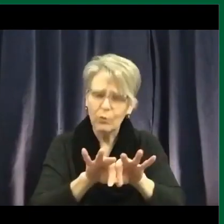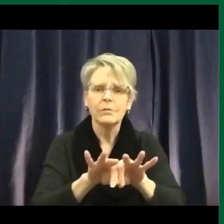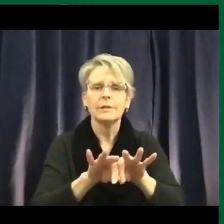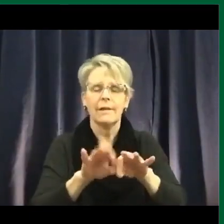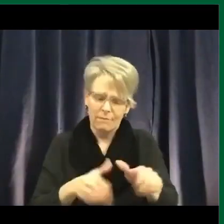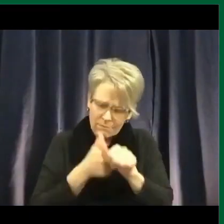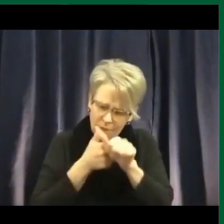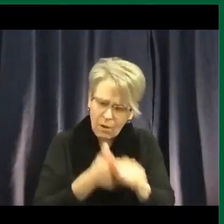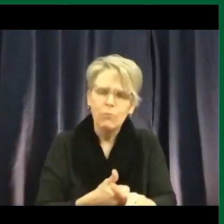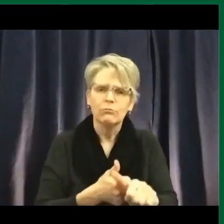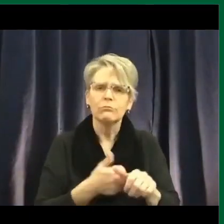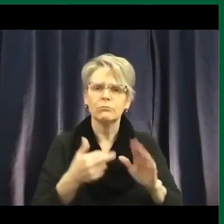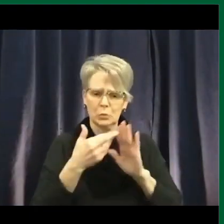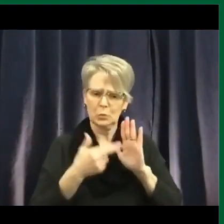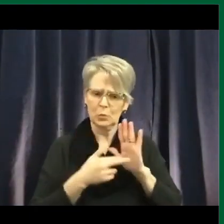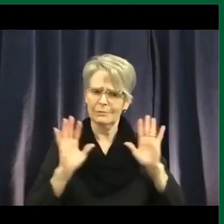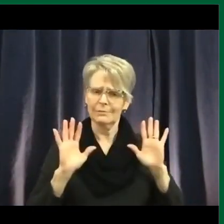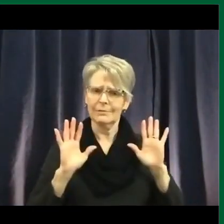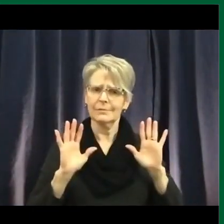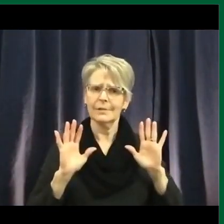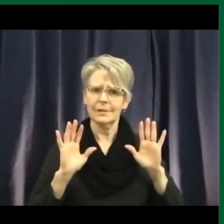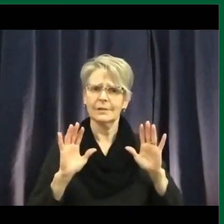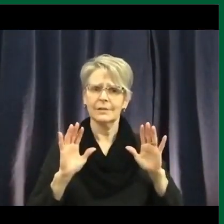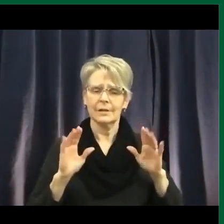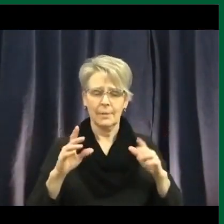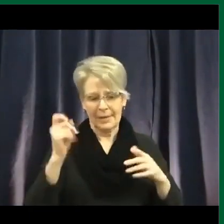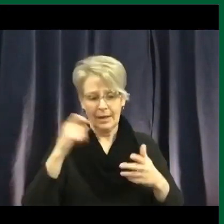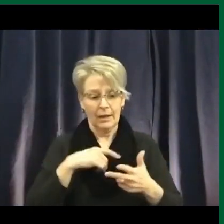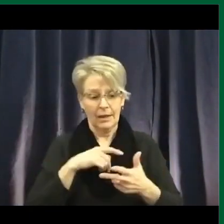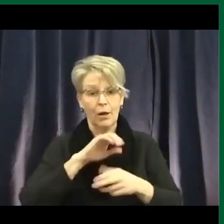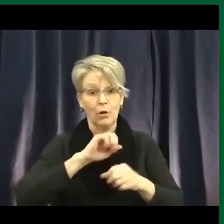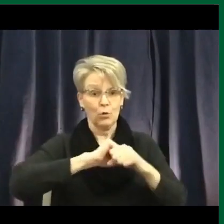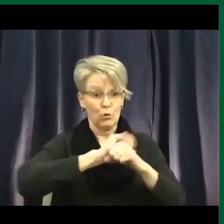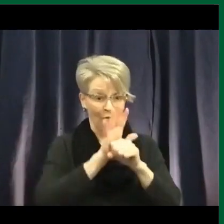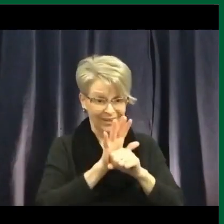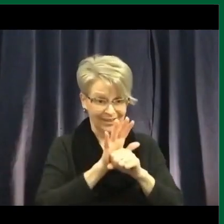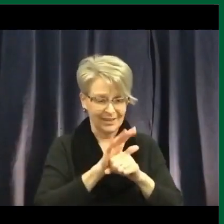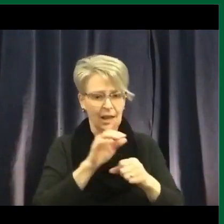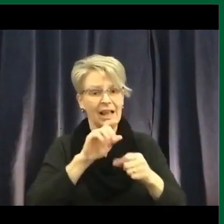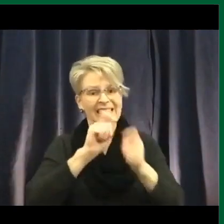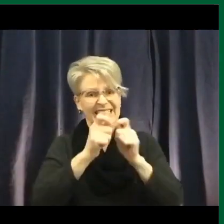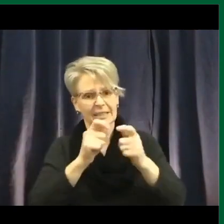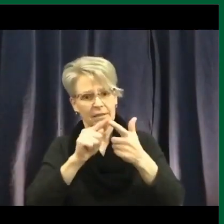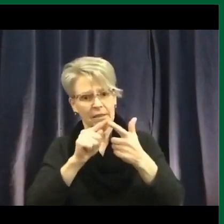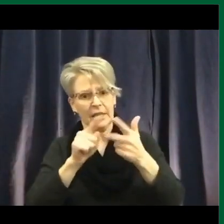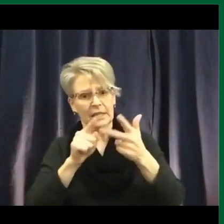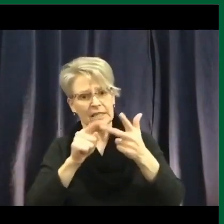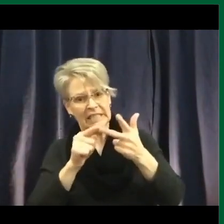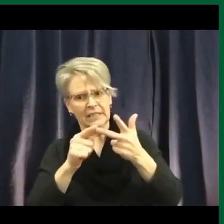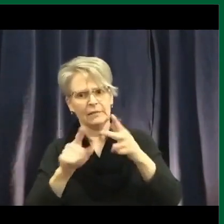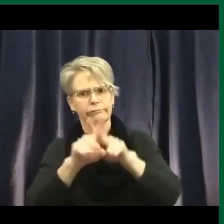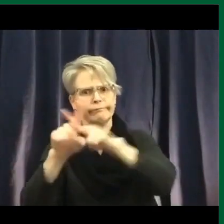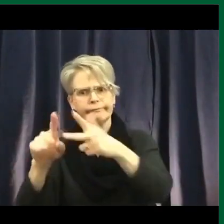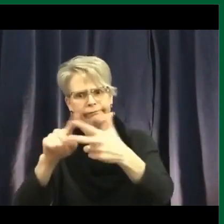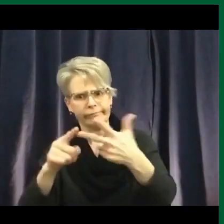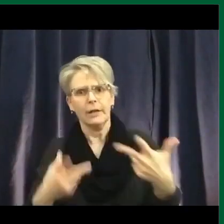those public health guidelines. We do have variants of concern in this province, like many other provinces across the province. We do